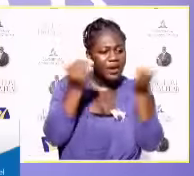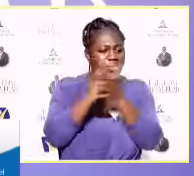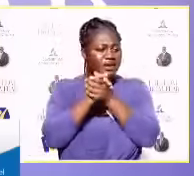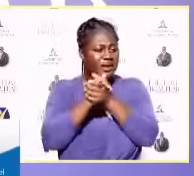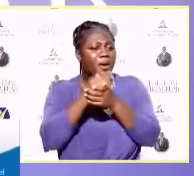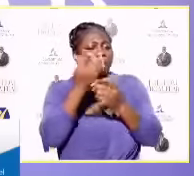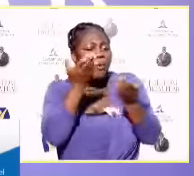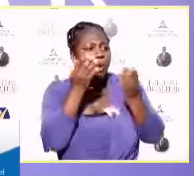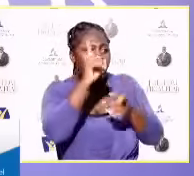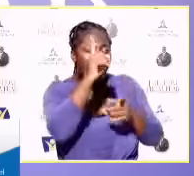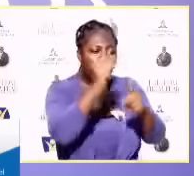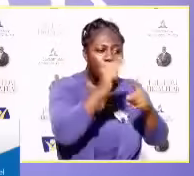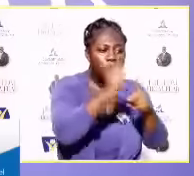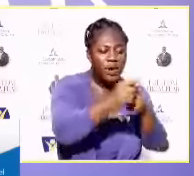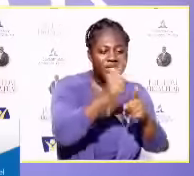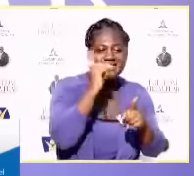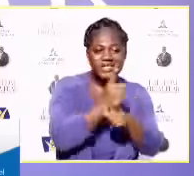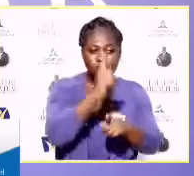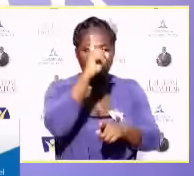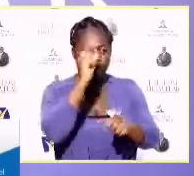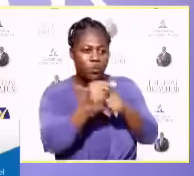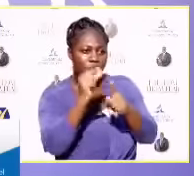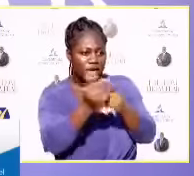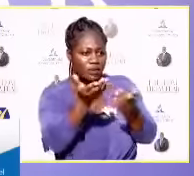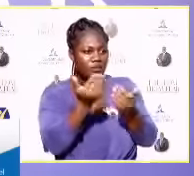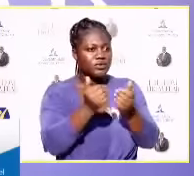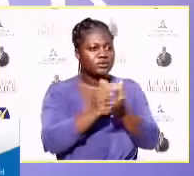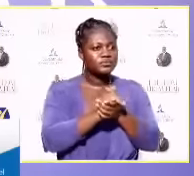I just want one word from you.